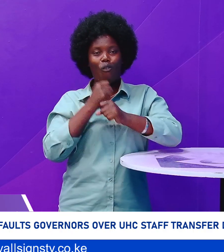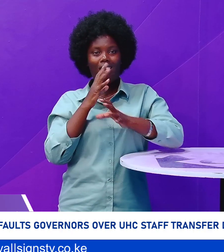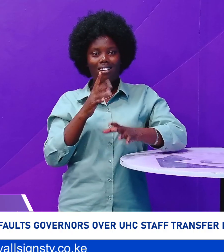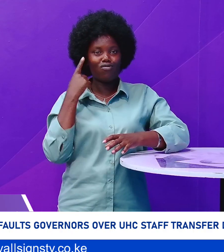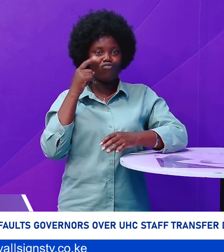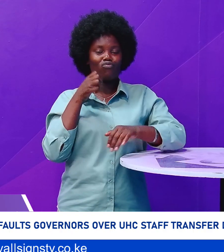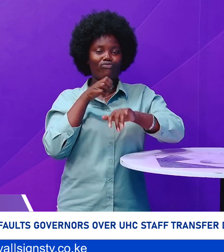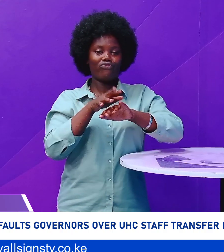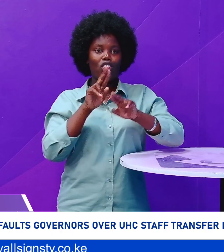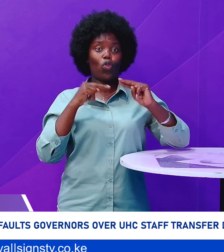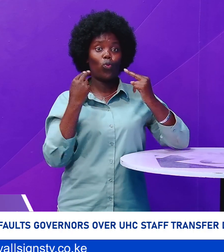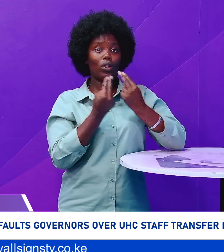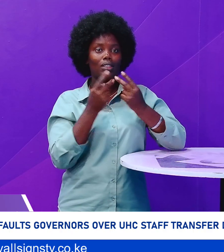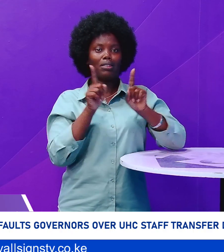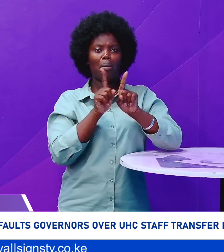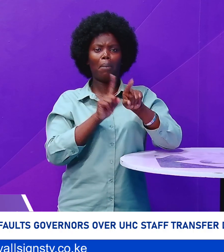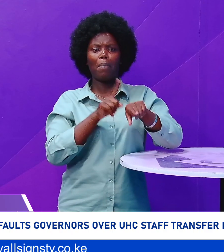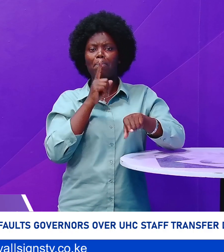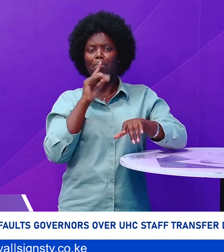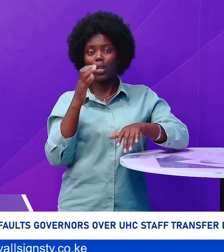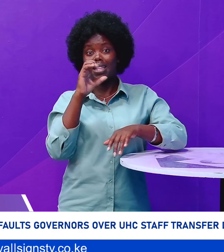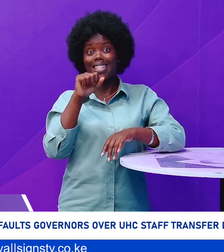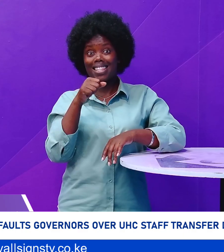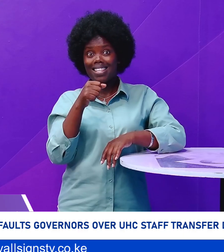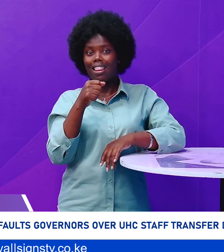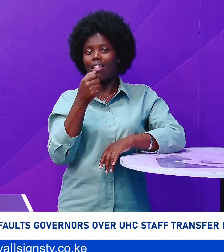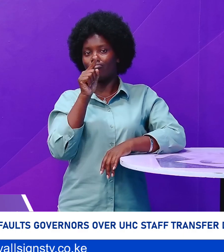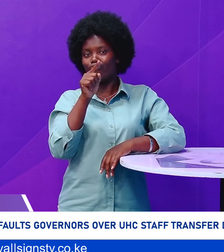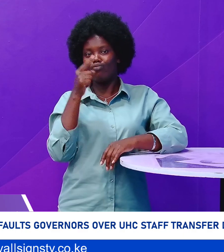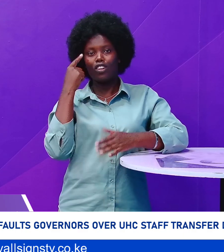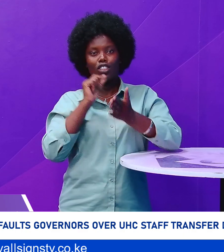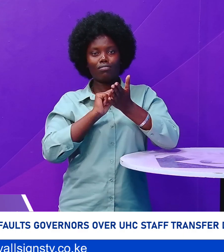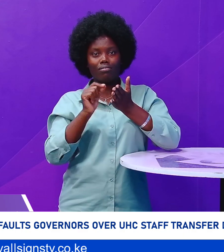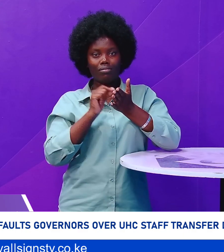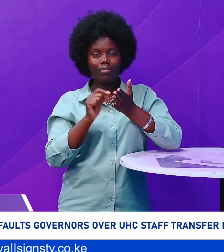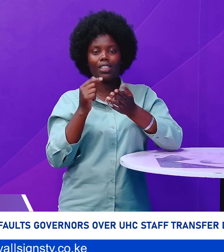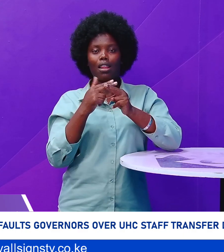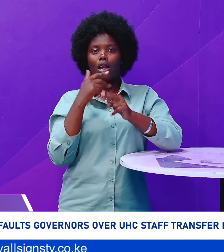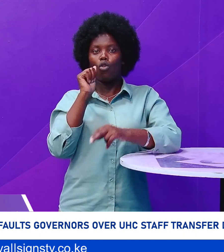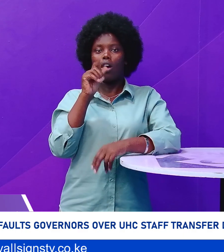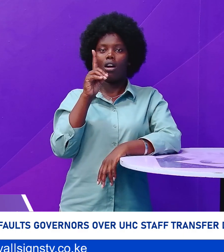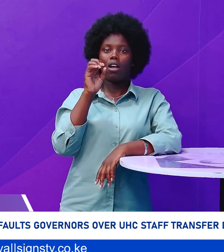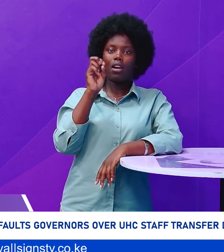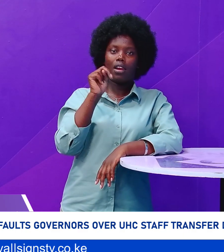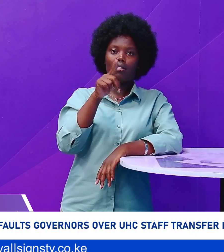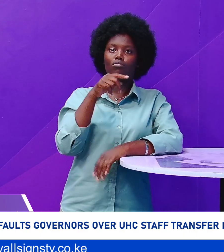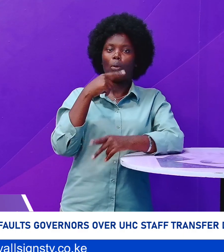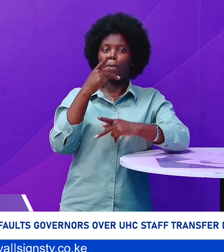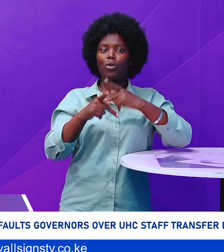obstructing the transition of UHC workers to devolved units.